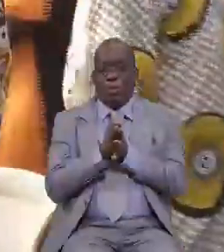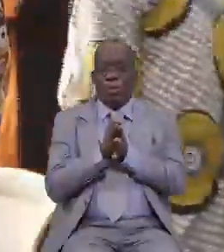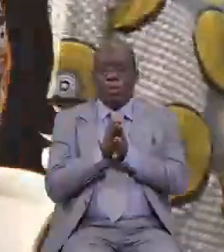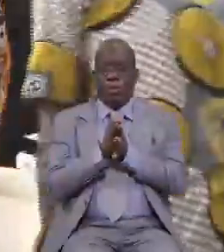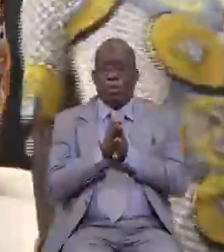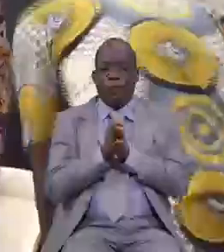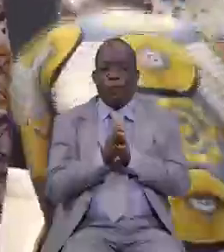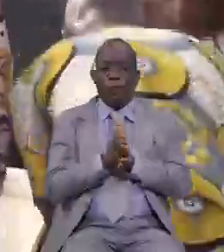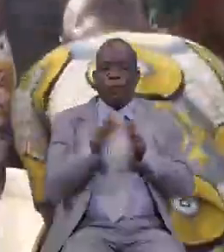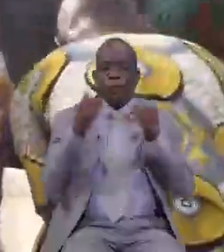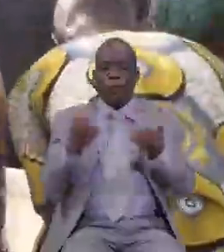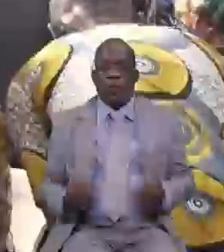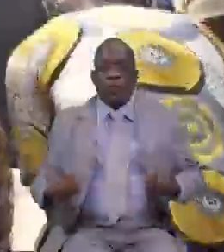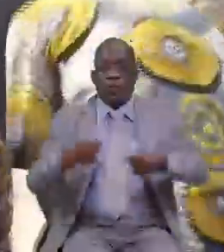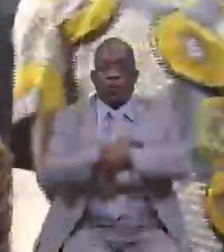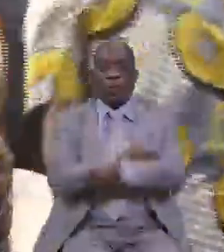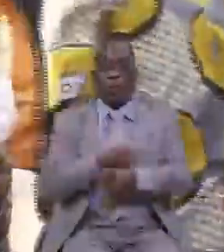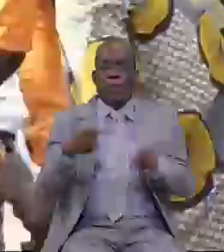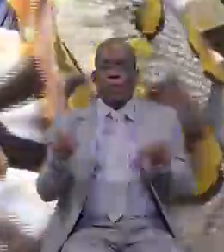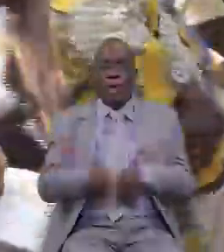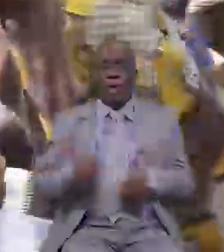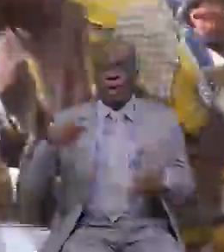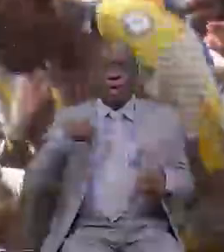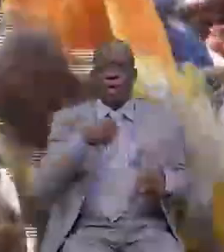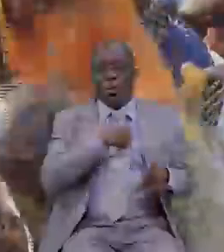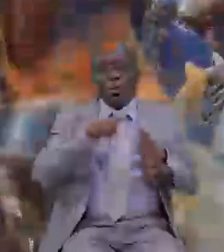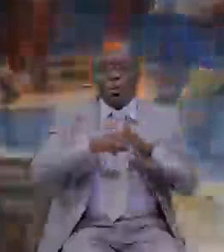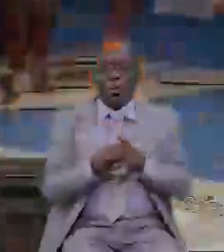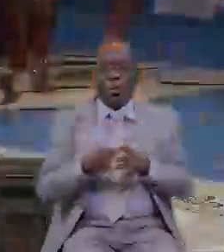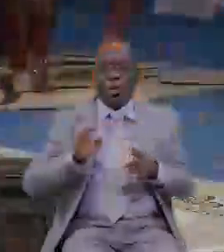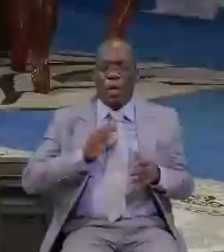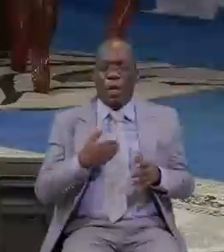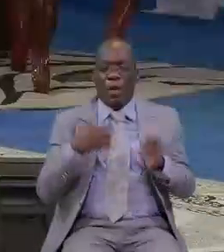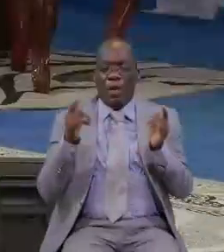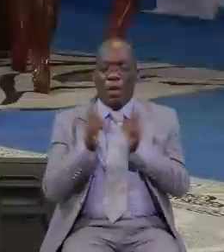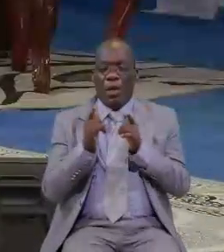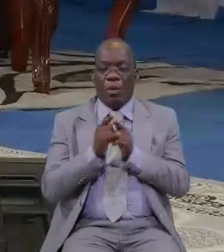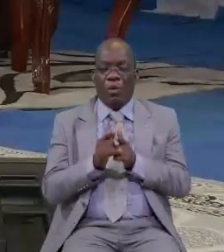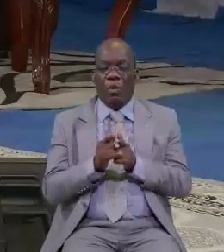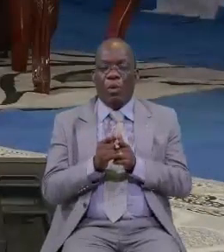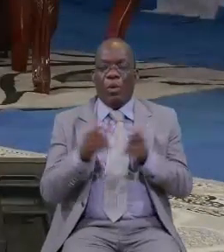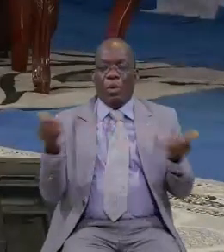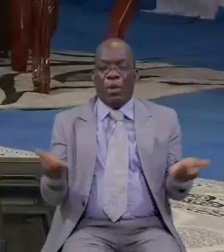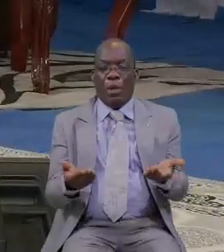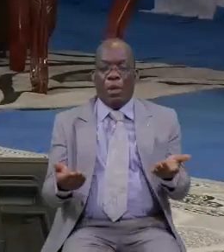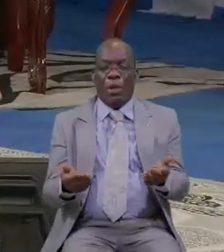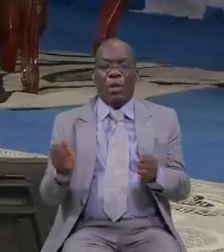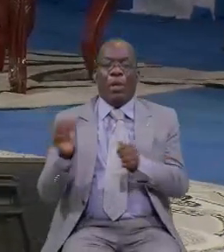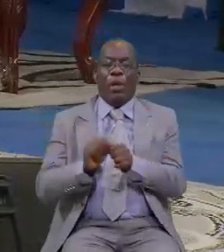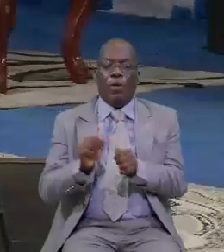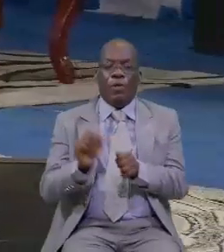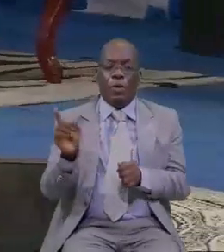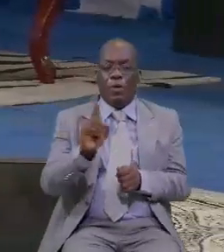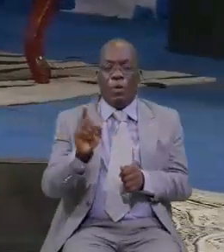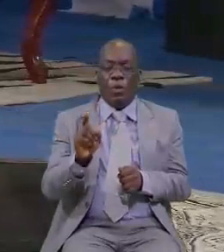Today, as we begin our retreat, our Easter retreat, here and everywhere, and we're